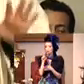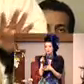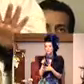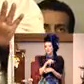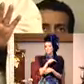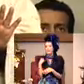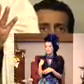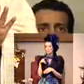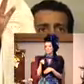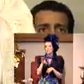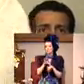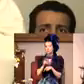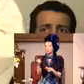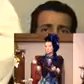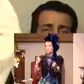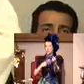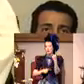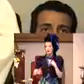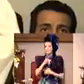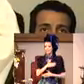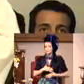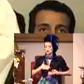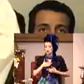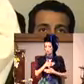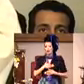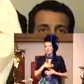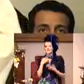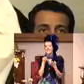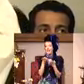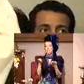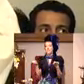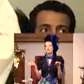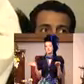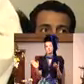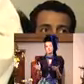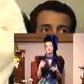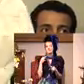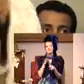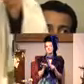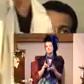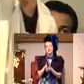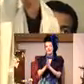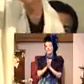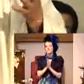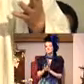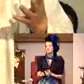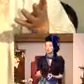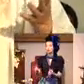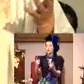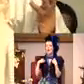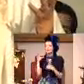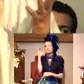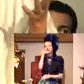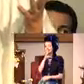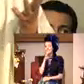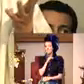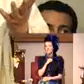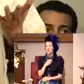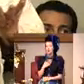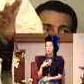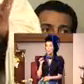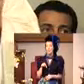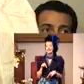or of any church to come forward and partake of these elements. We simply ask that you come seeking, one step at a